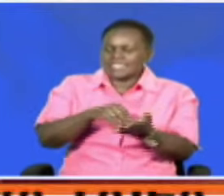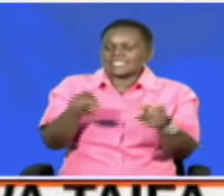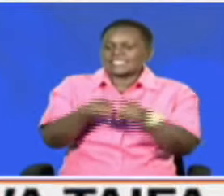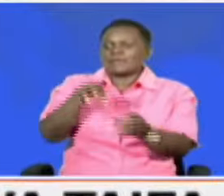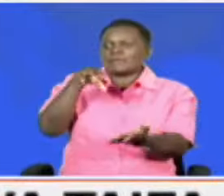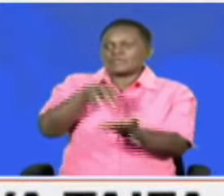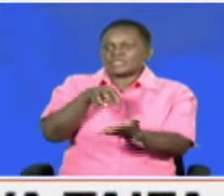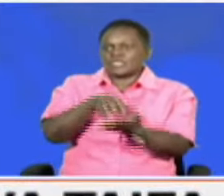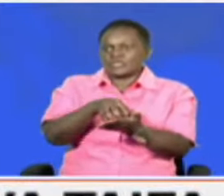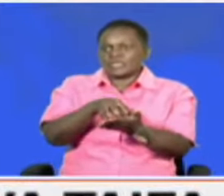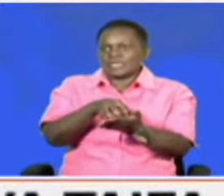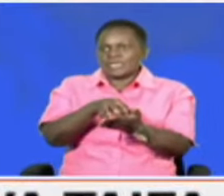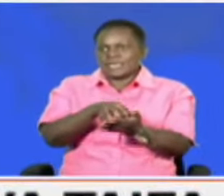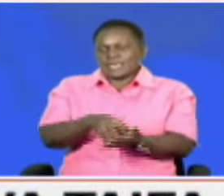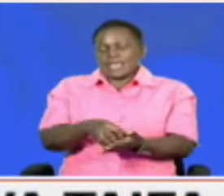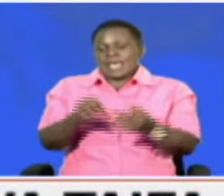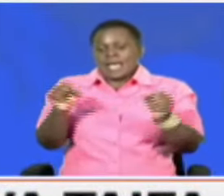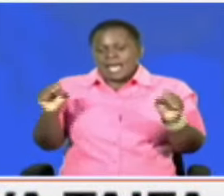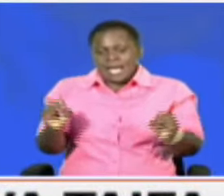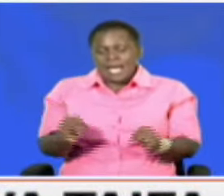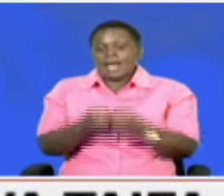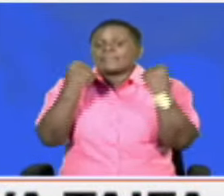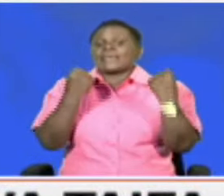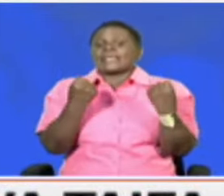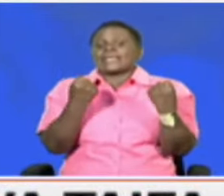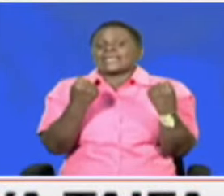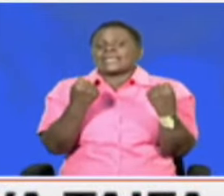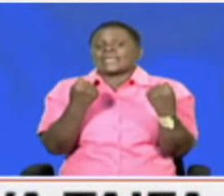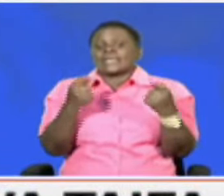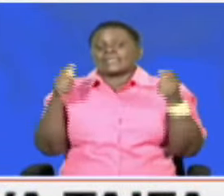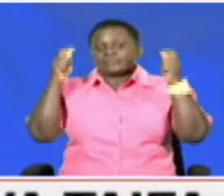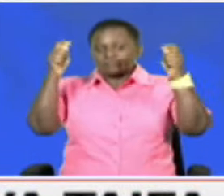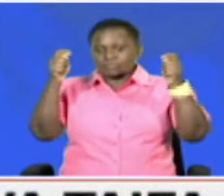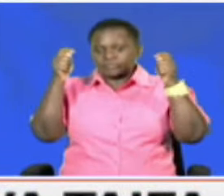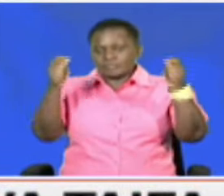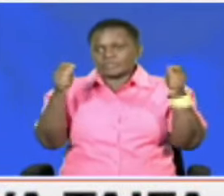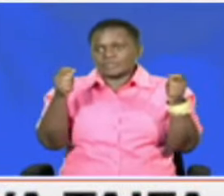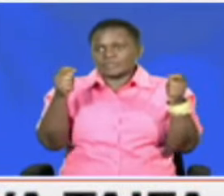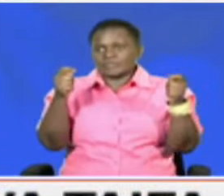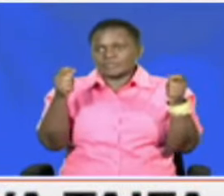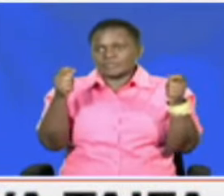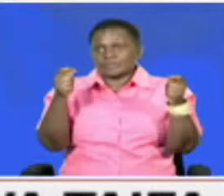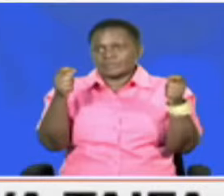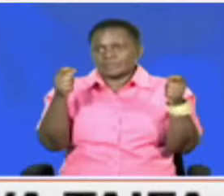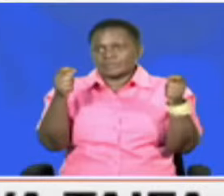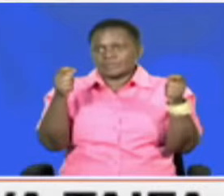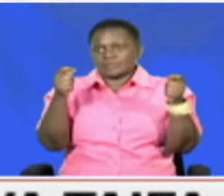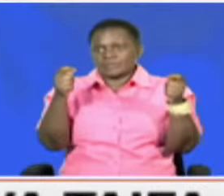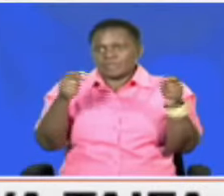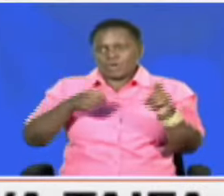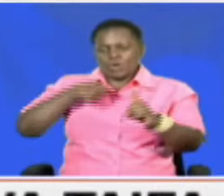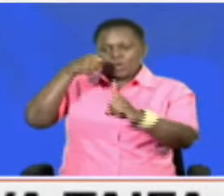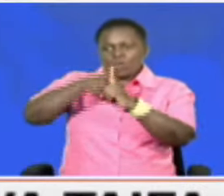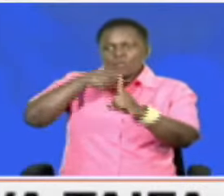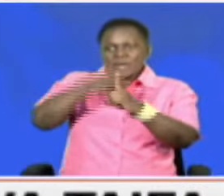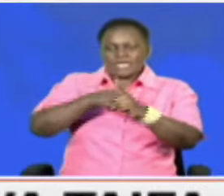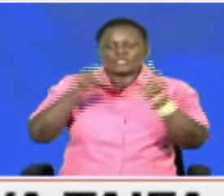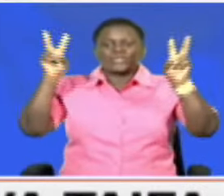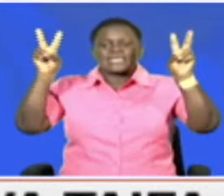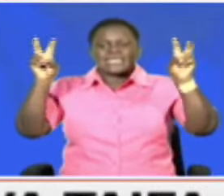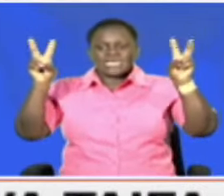The events the honorable member is referring to were mainly operational